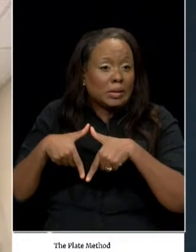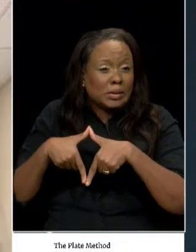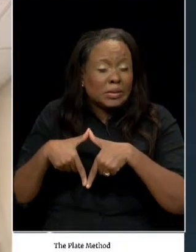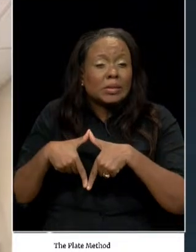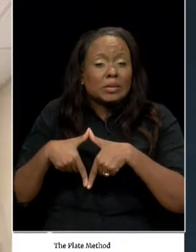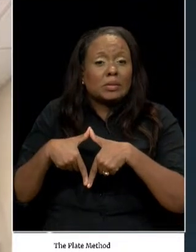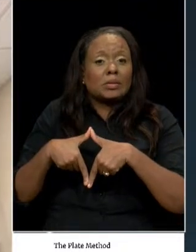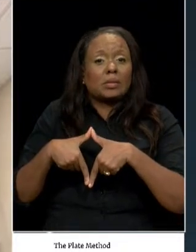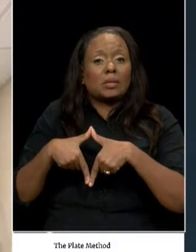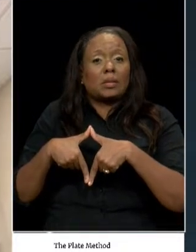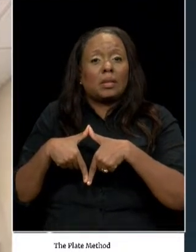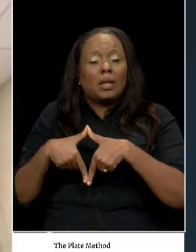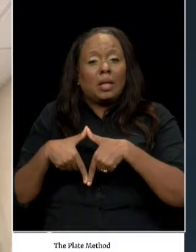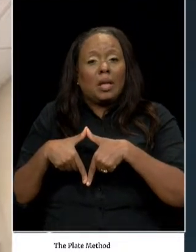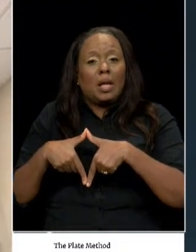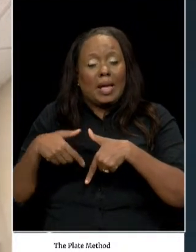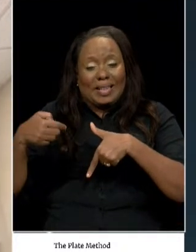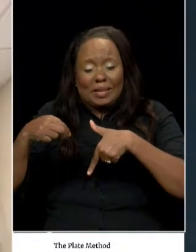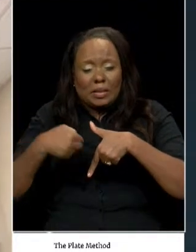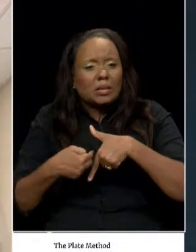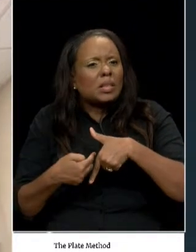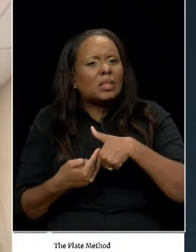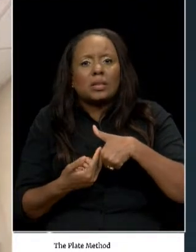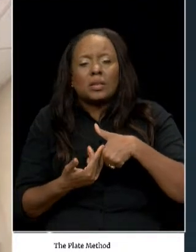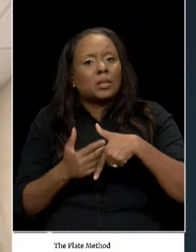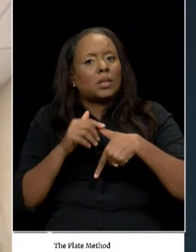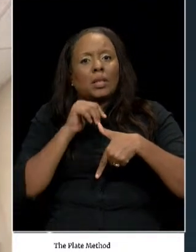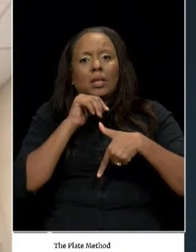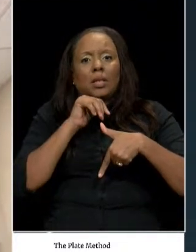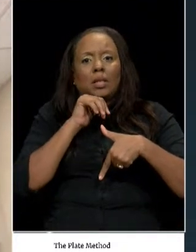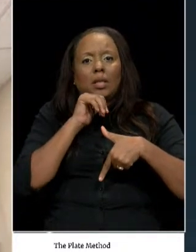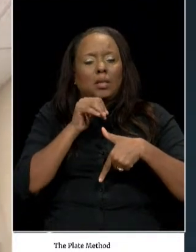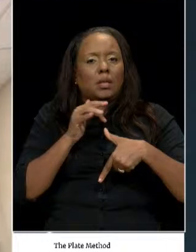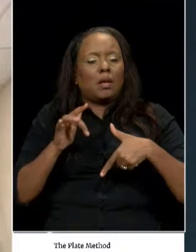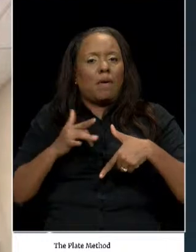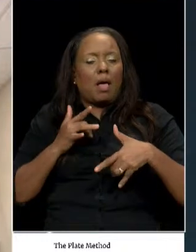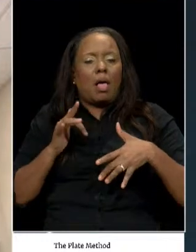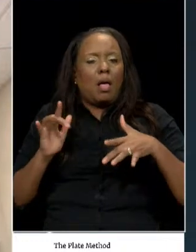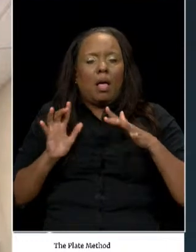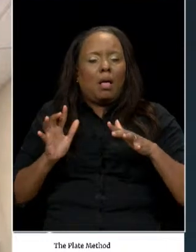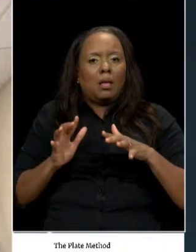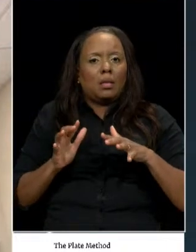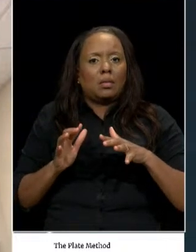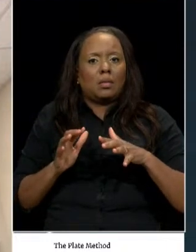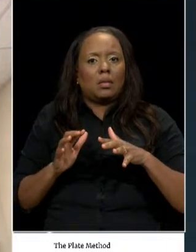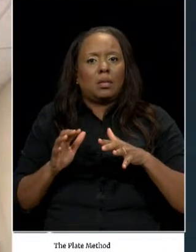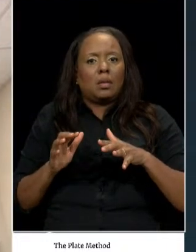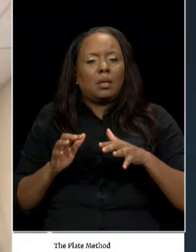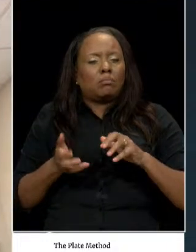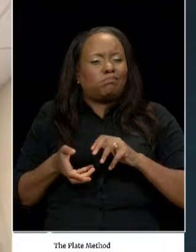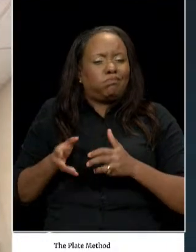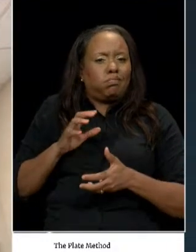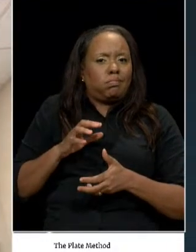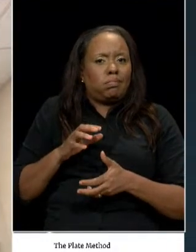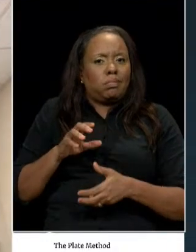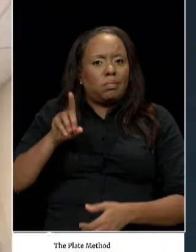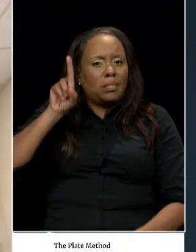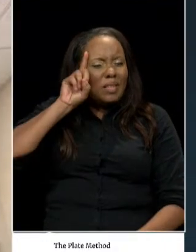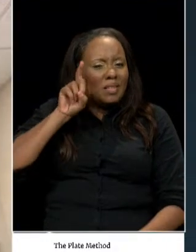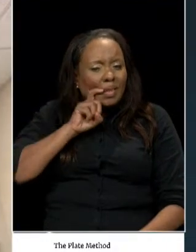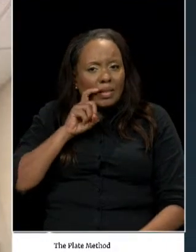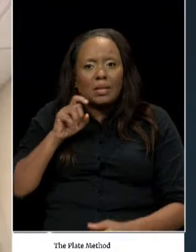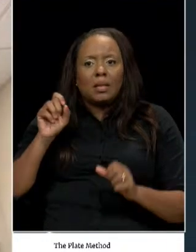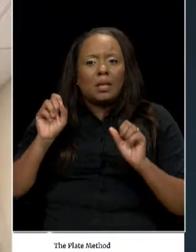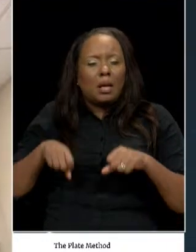the vulva perineum. And from that point of view, then women get dysfunction from that point of view. Sex becomes